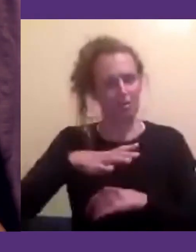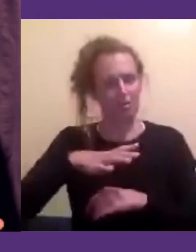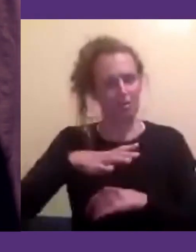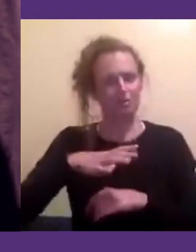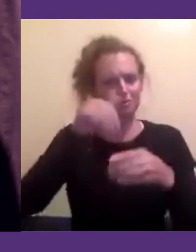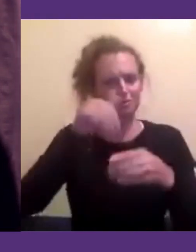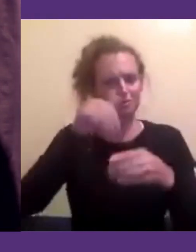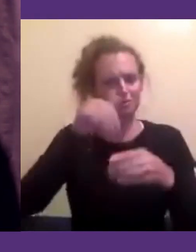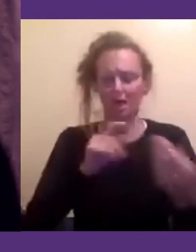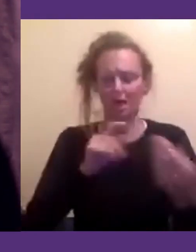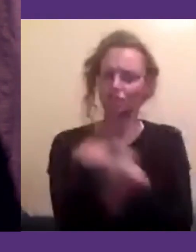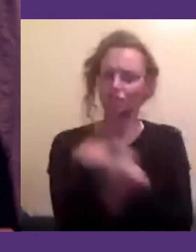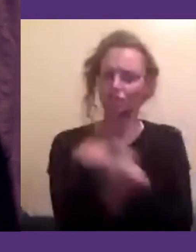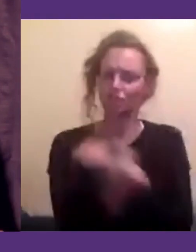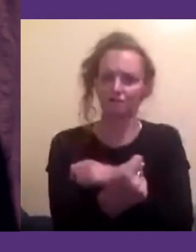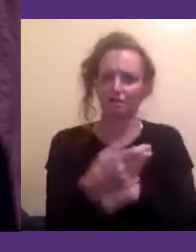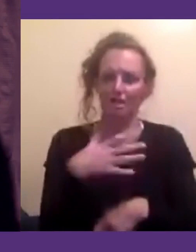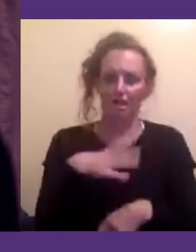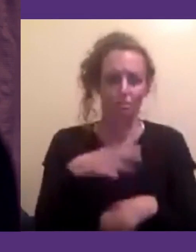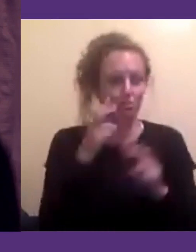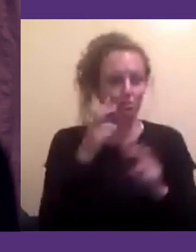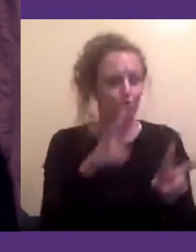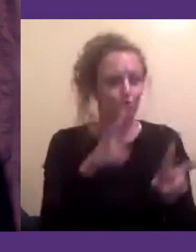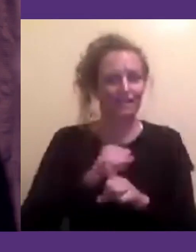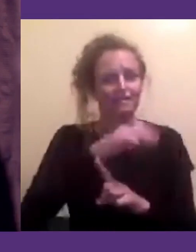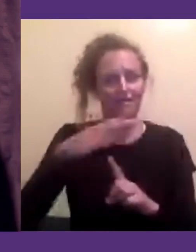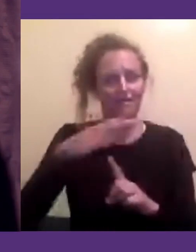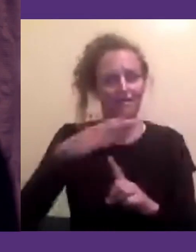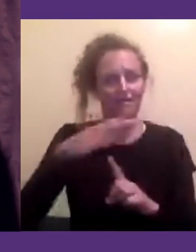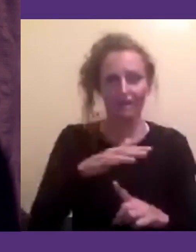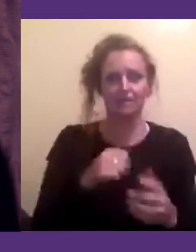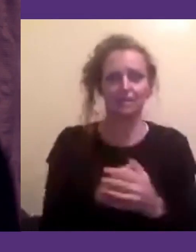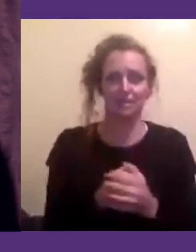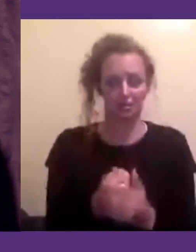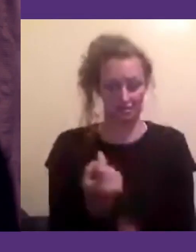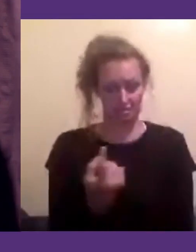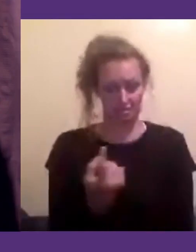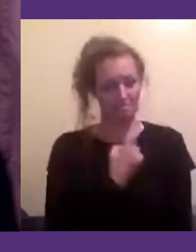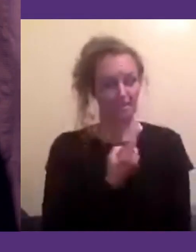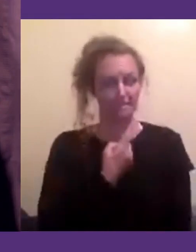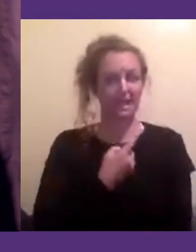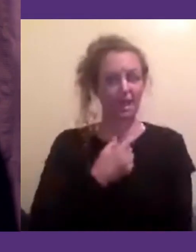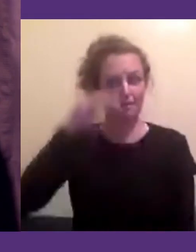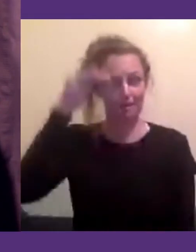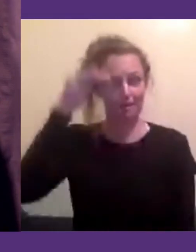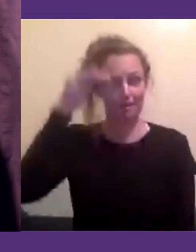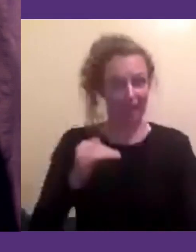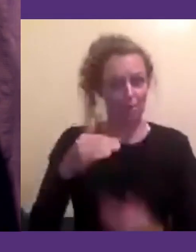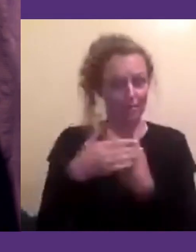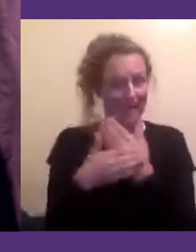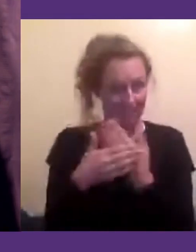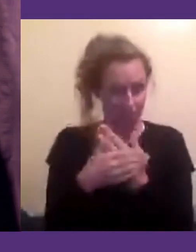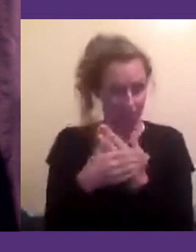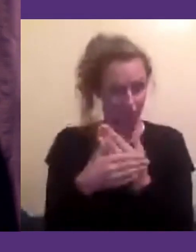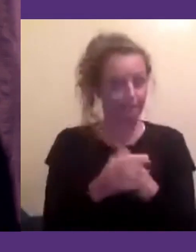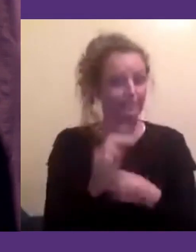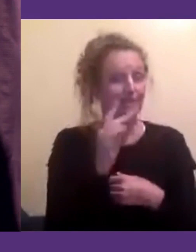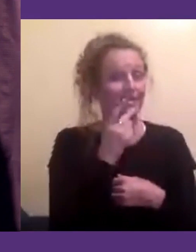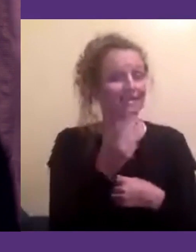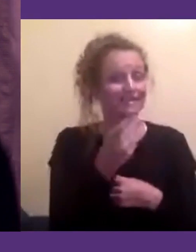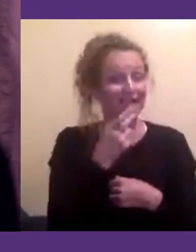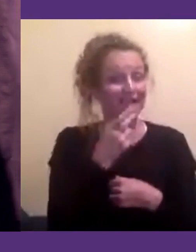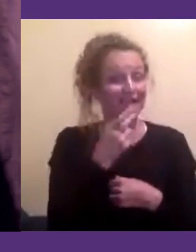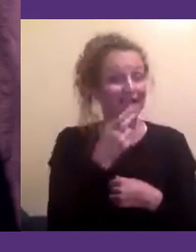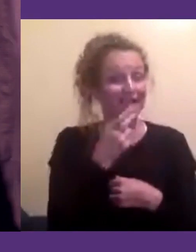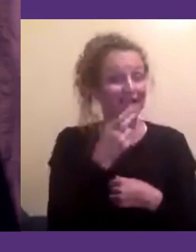I'm South Asian, we're the second largest population in the UK, but disability is still a very big taboo topic in